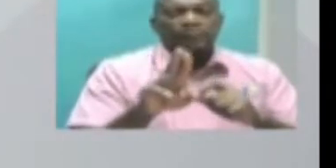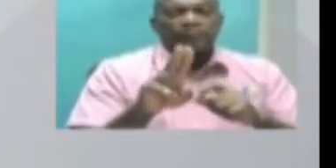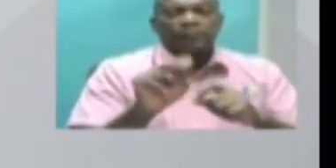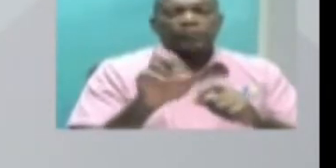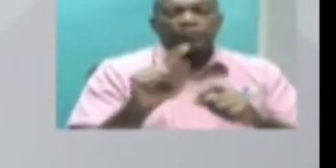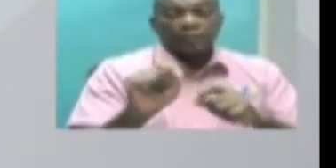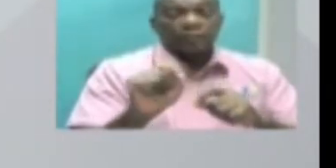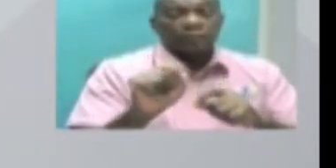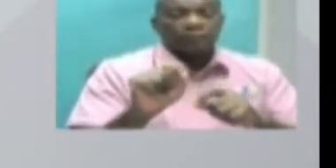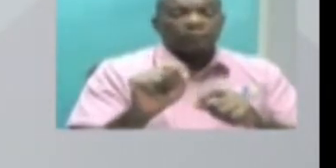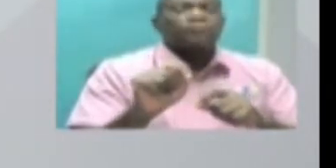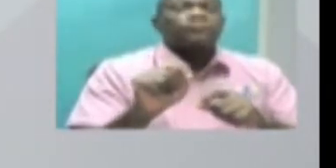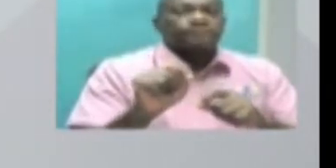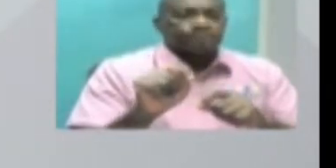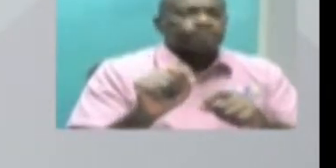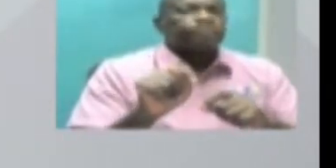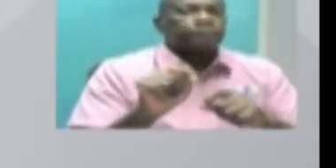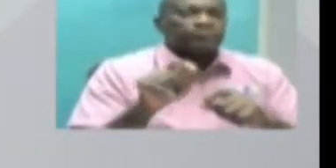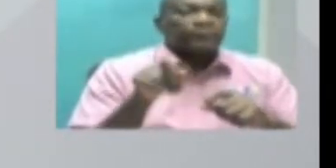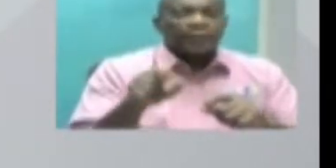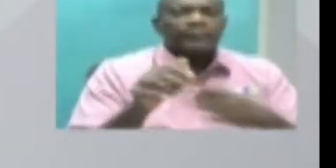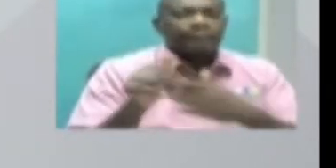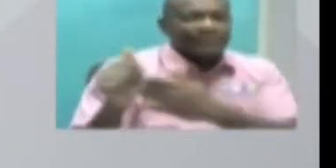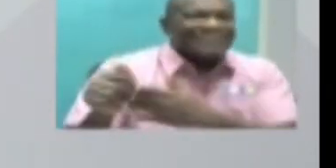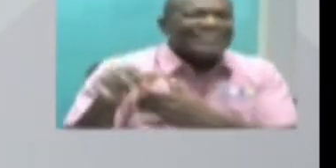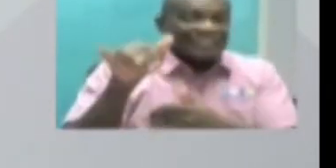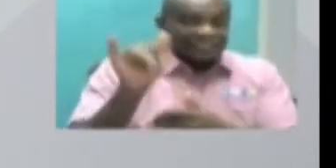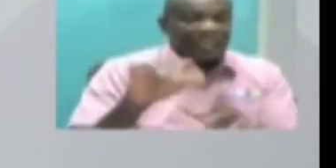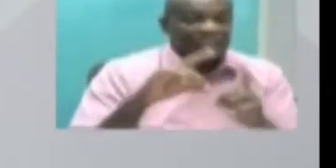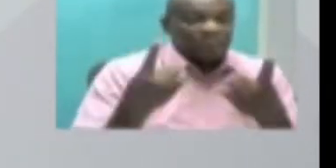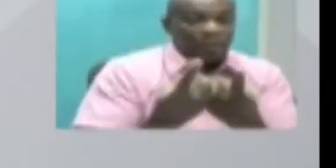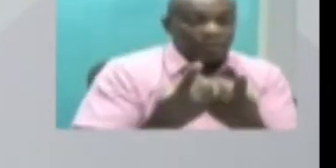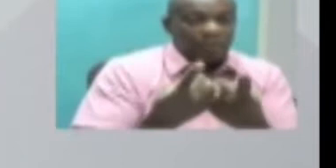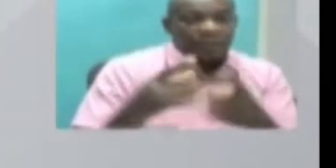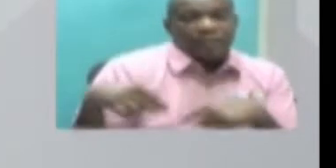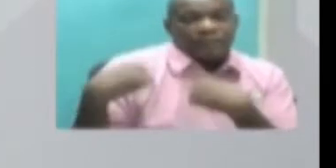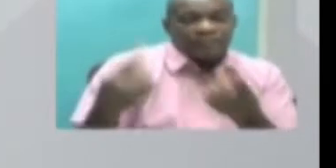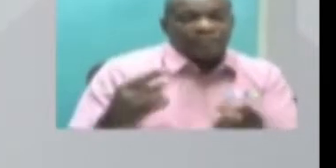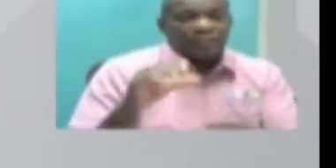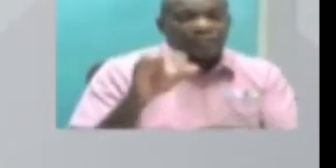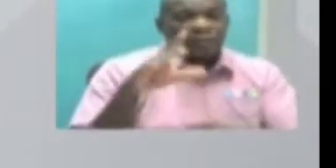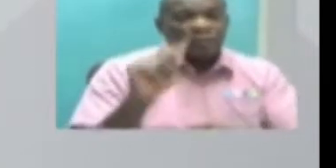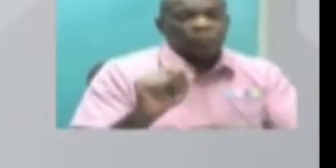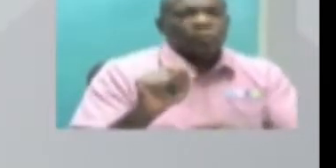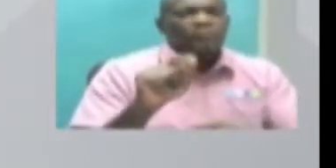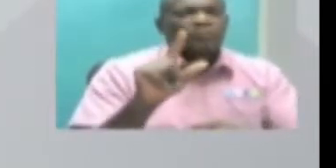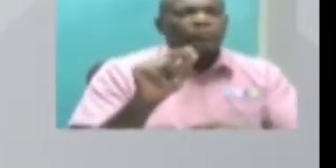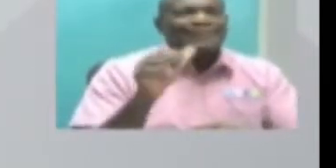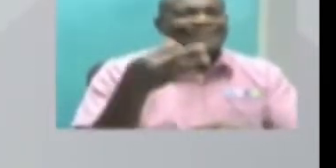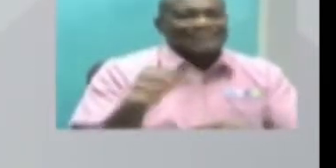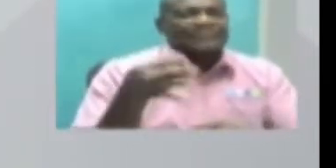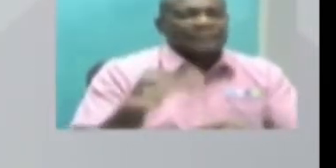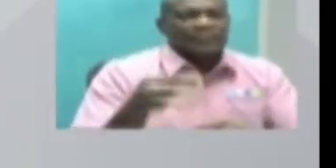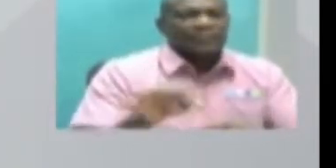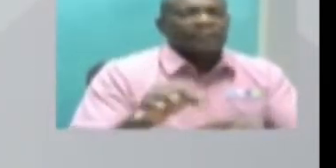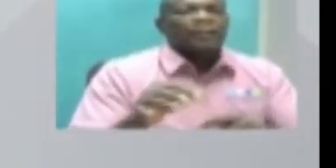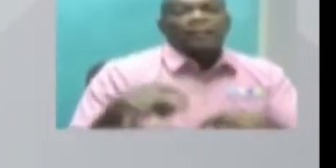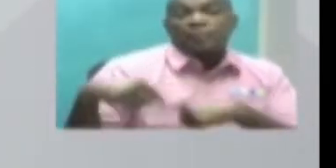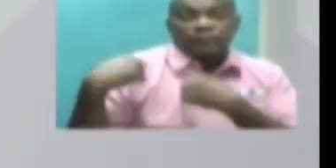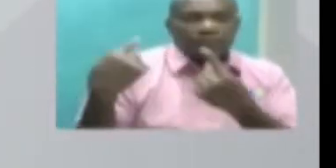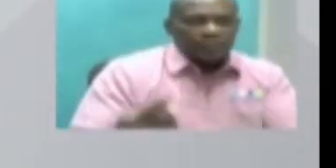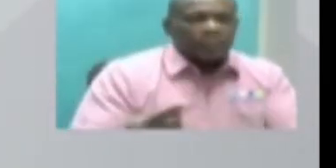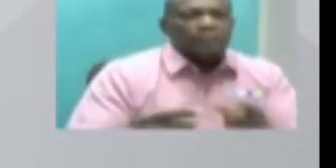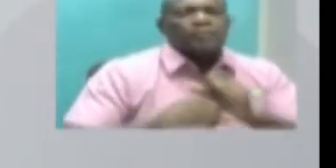appointed head of the cyber and social media unit in October of 2019 and has built public awareness of cybercrime